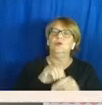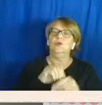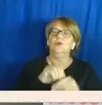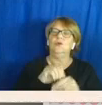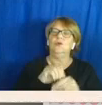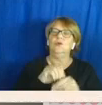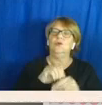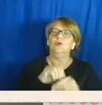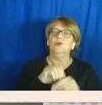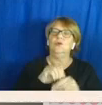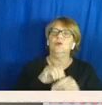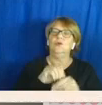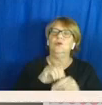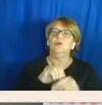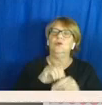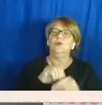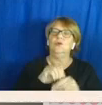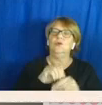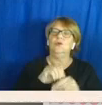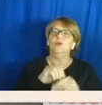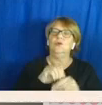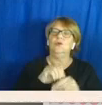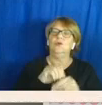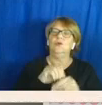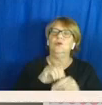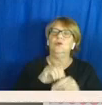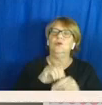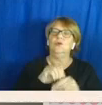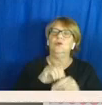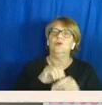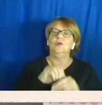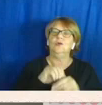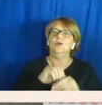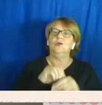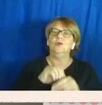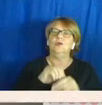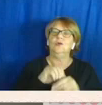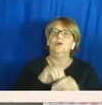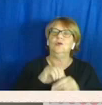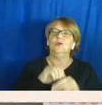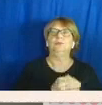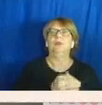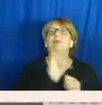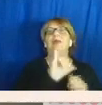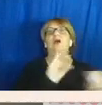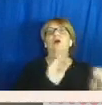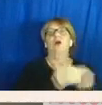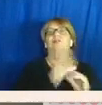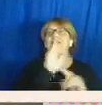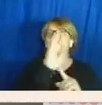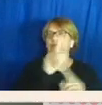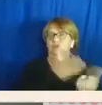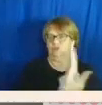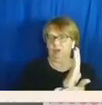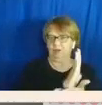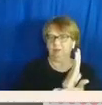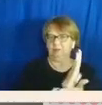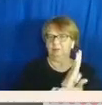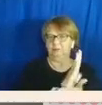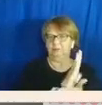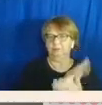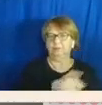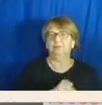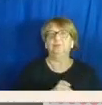Health, Education, and Welfare, HEW, Office for Civil Rights, to actually